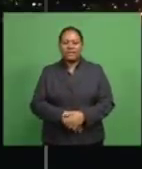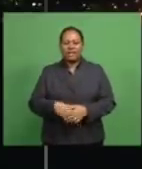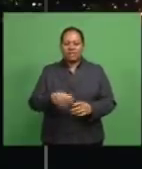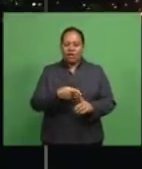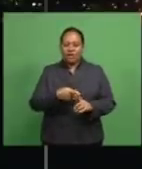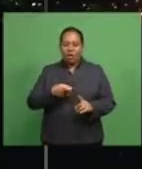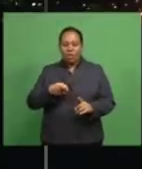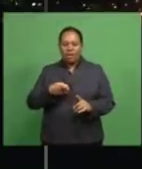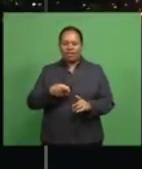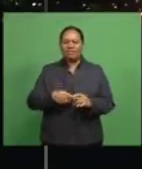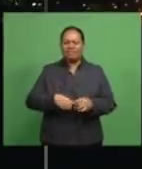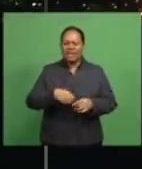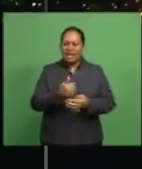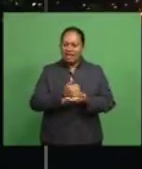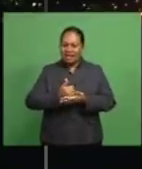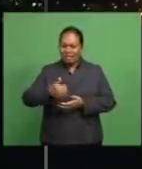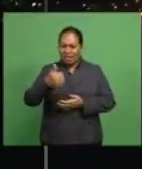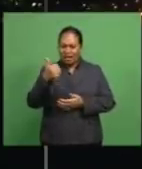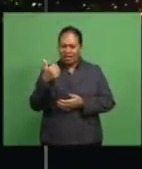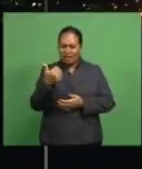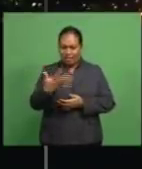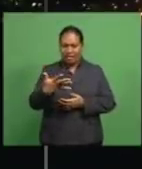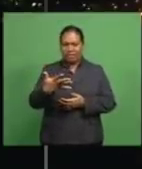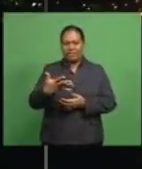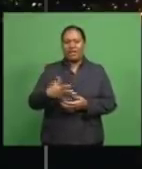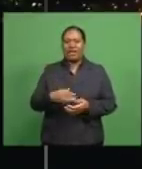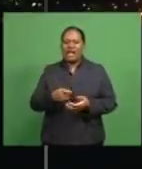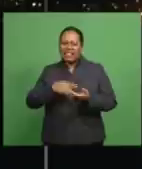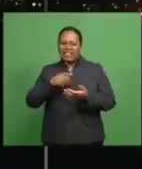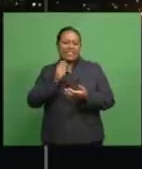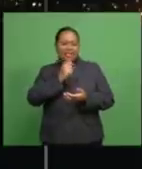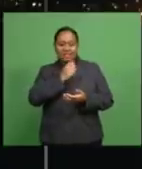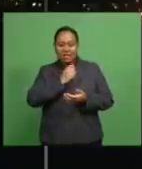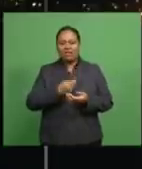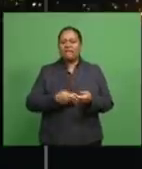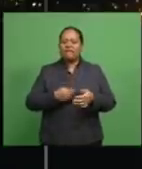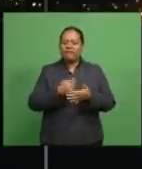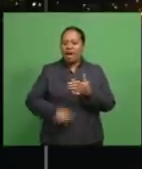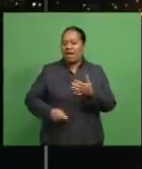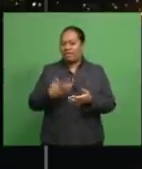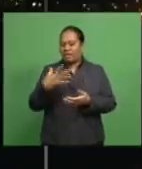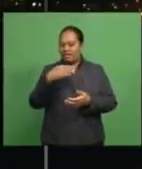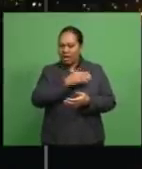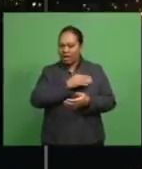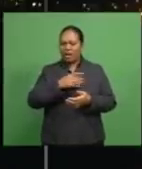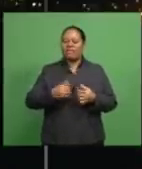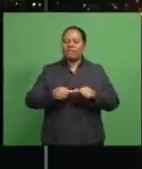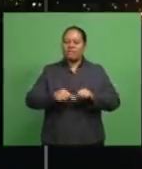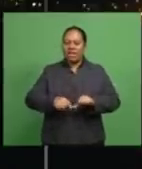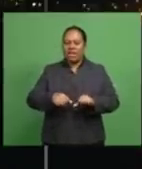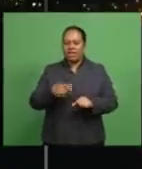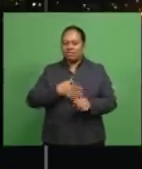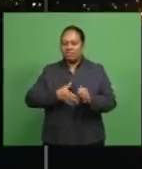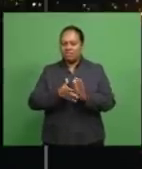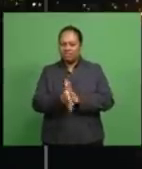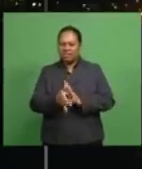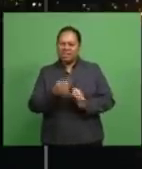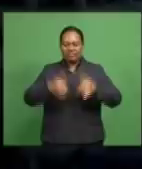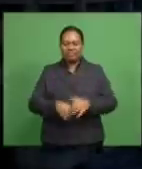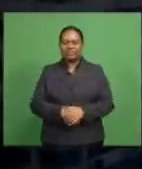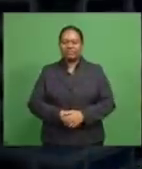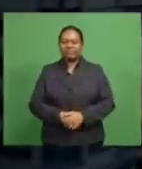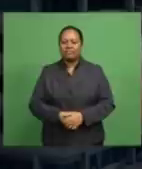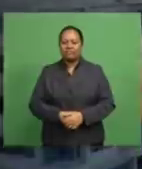flying Fijians Lok Tevita Ratuva has been fined $500 for failing to comply with the directions of a medical